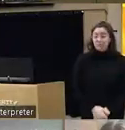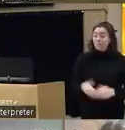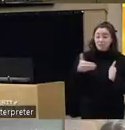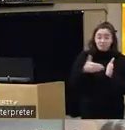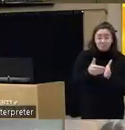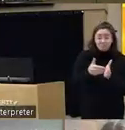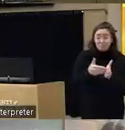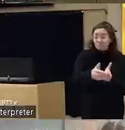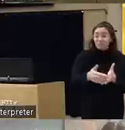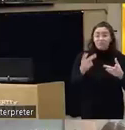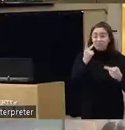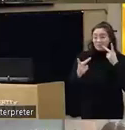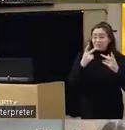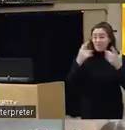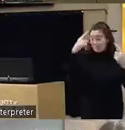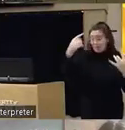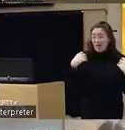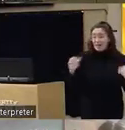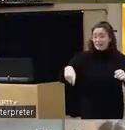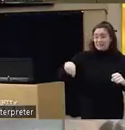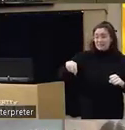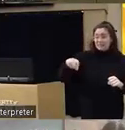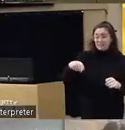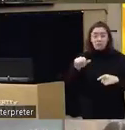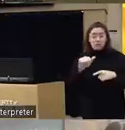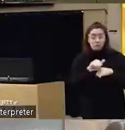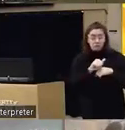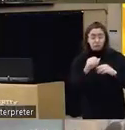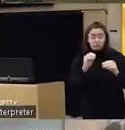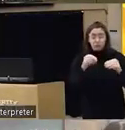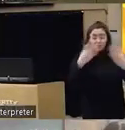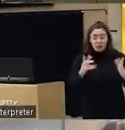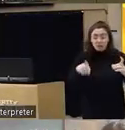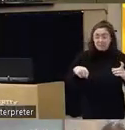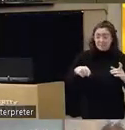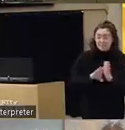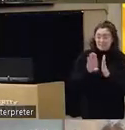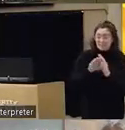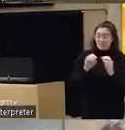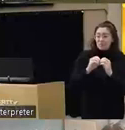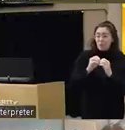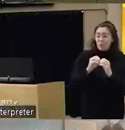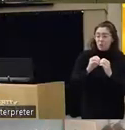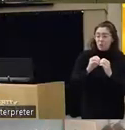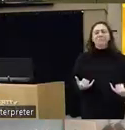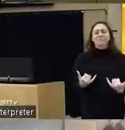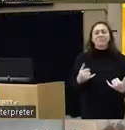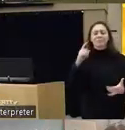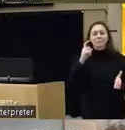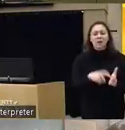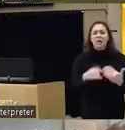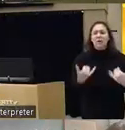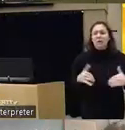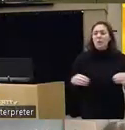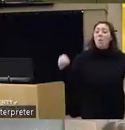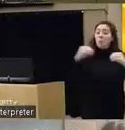illness and the need for highly skilled providers is rising, we really are in a predicament where we have increased incidence